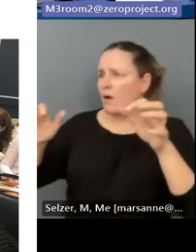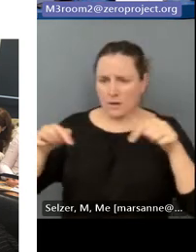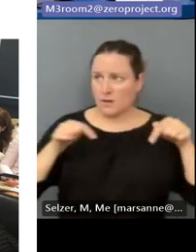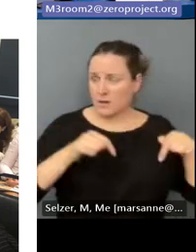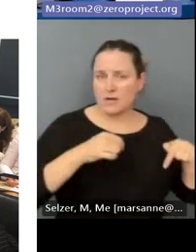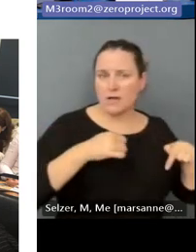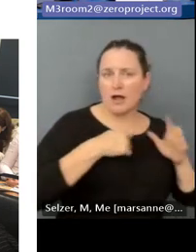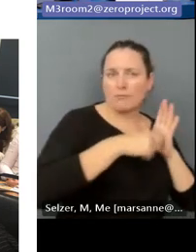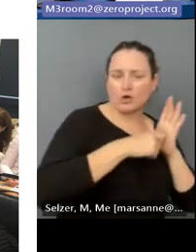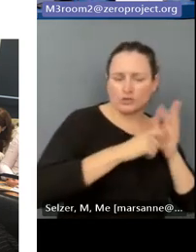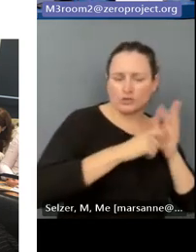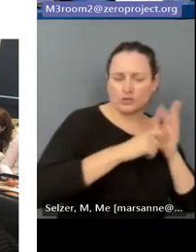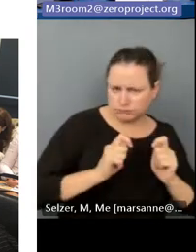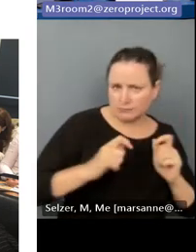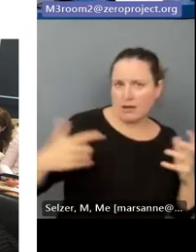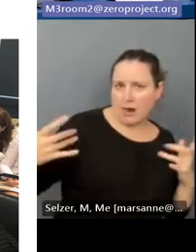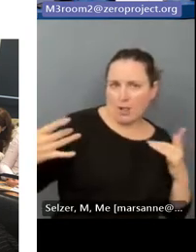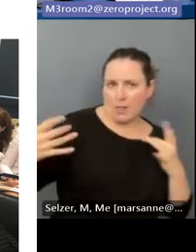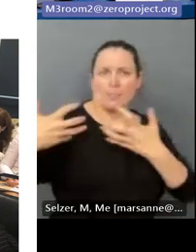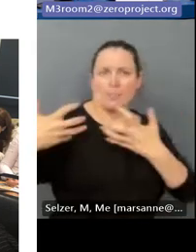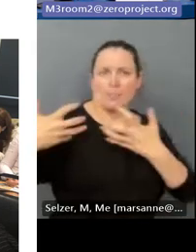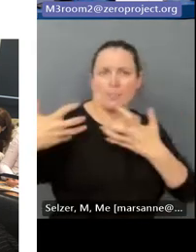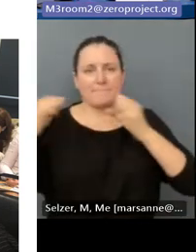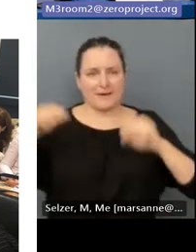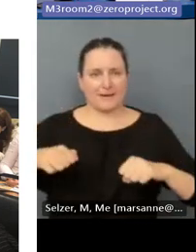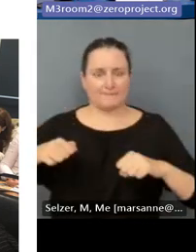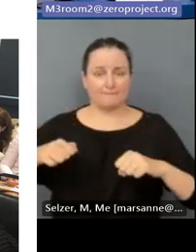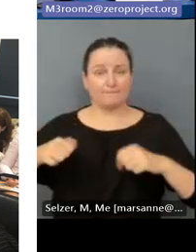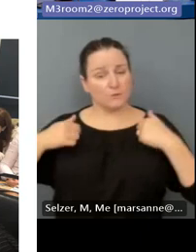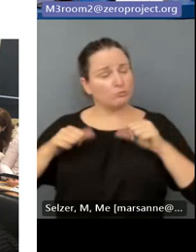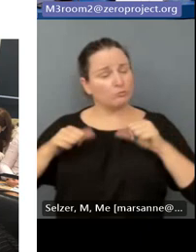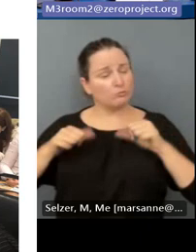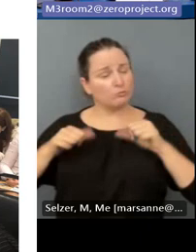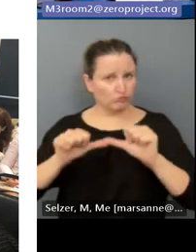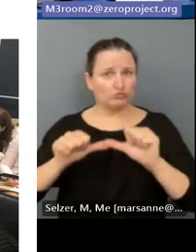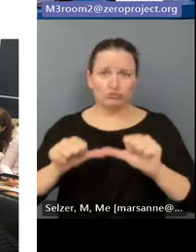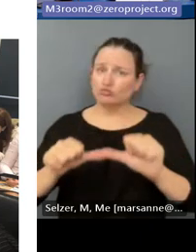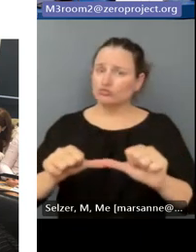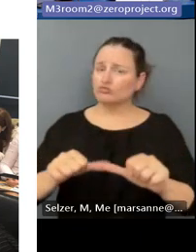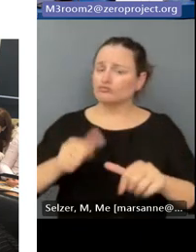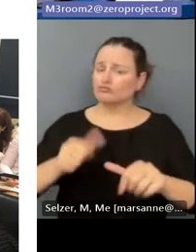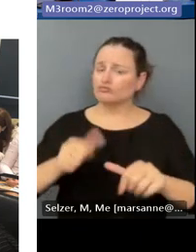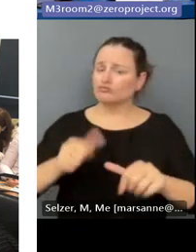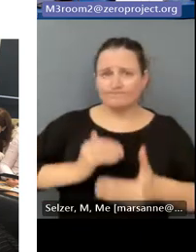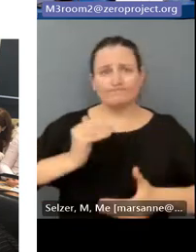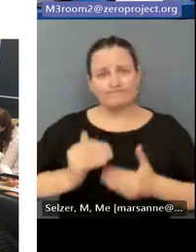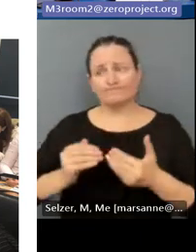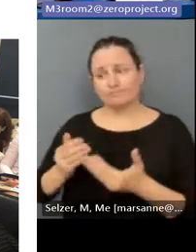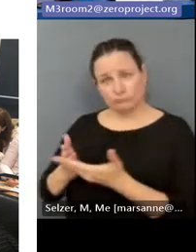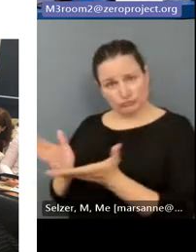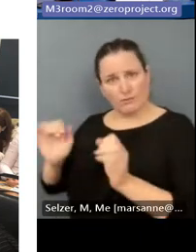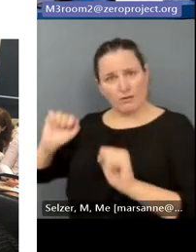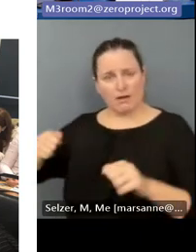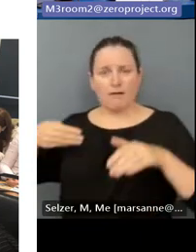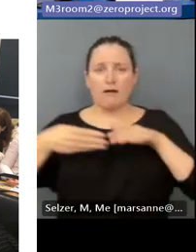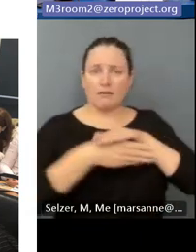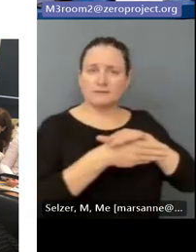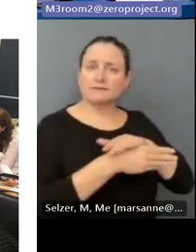done since the pandemic and to kind of continue to be relevant and actively, accessible,